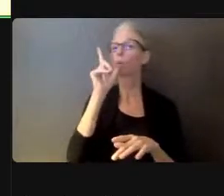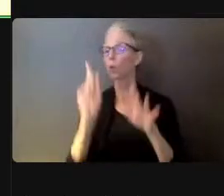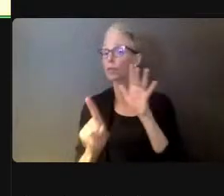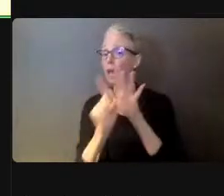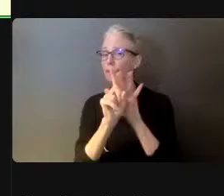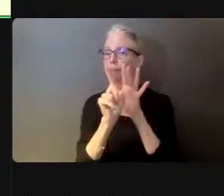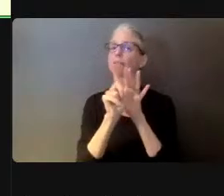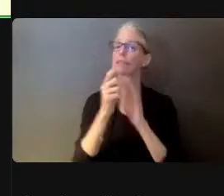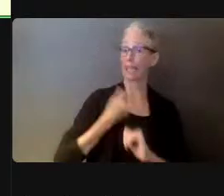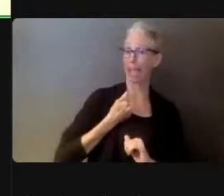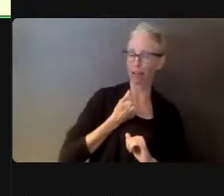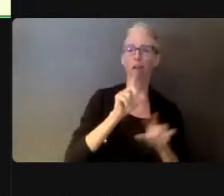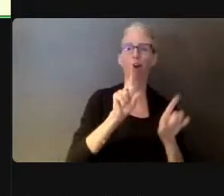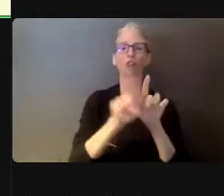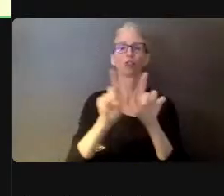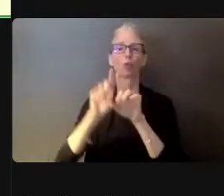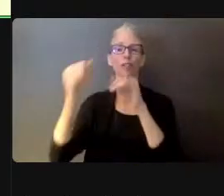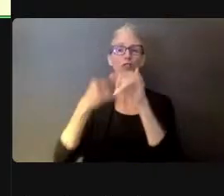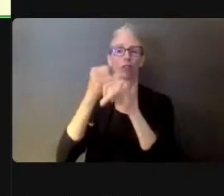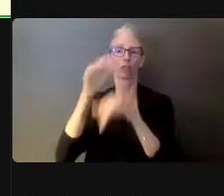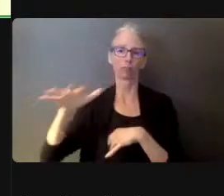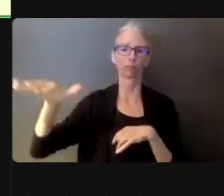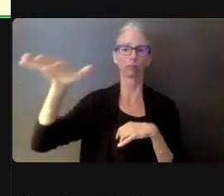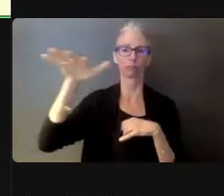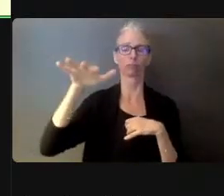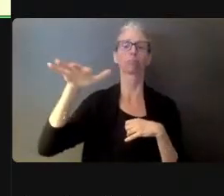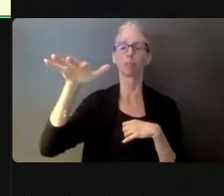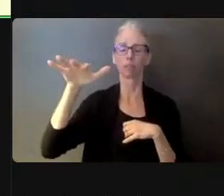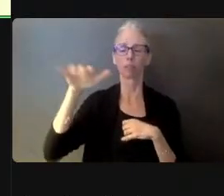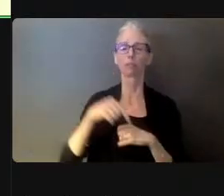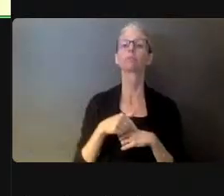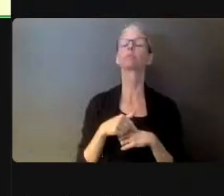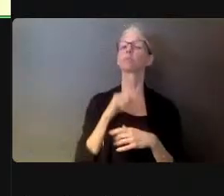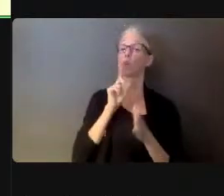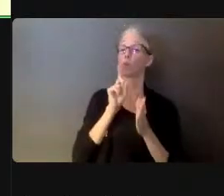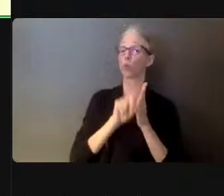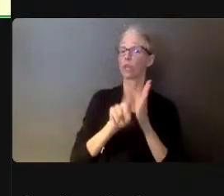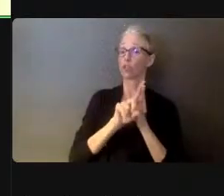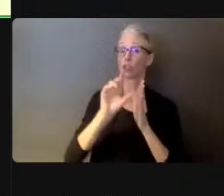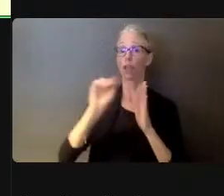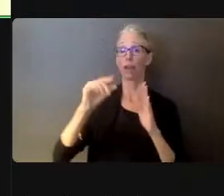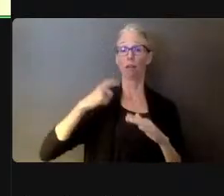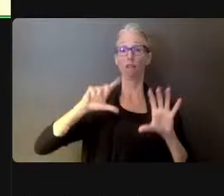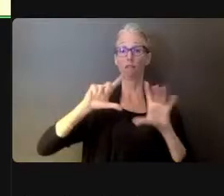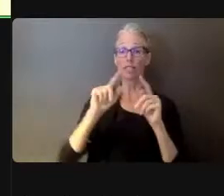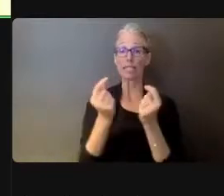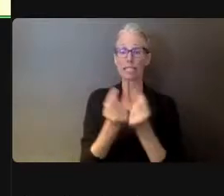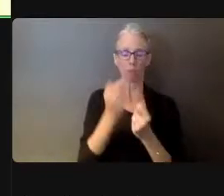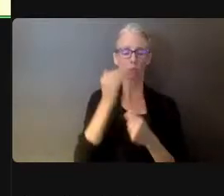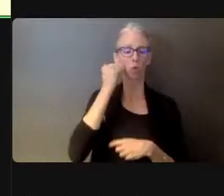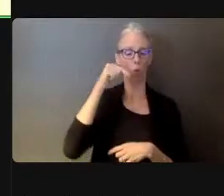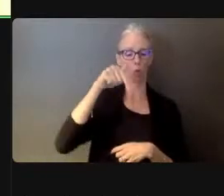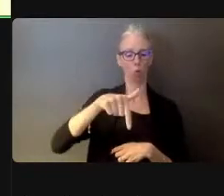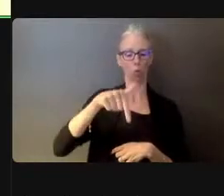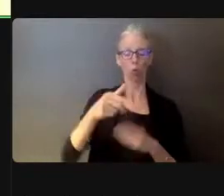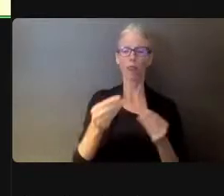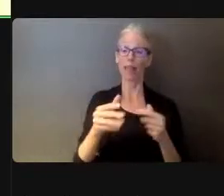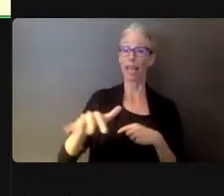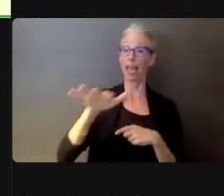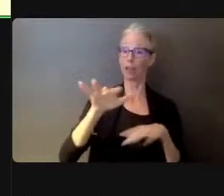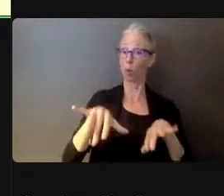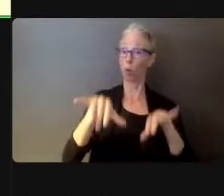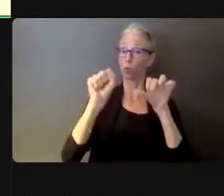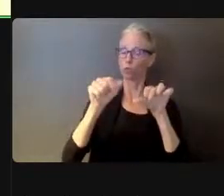The Parks Accessibility Research and Conference team acknowledge that the land on which this conference is hosted is the